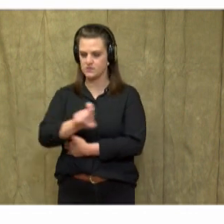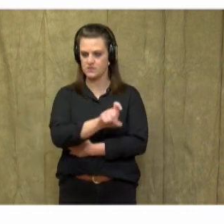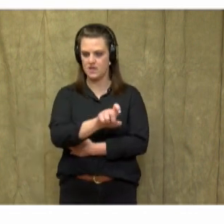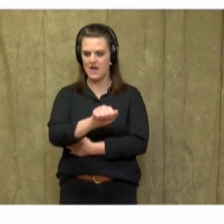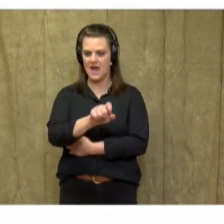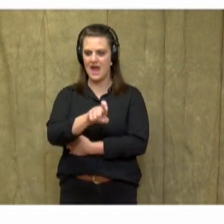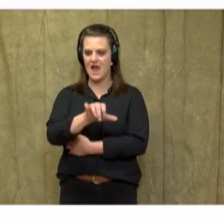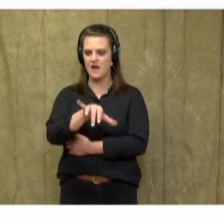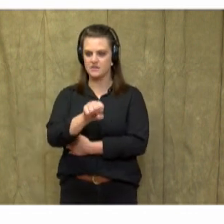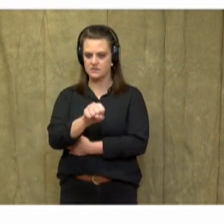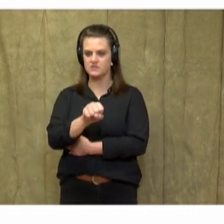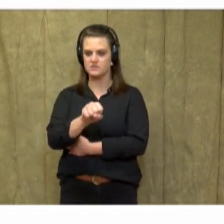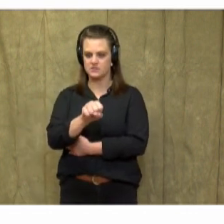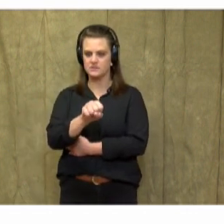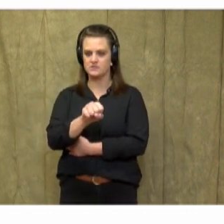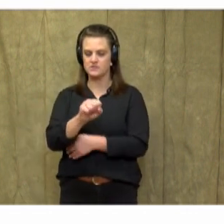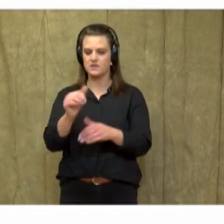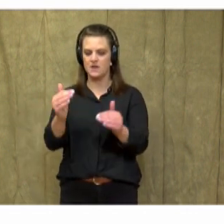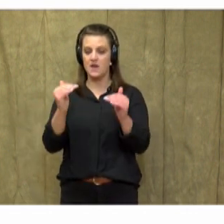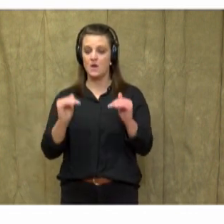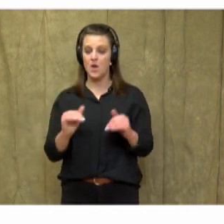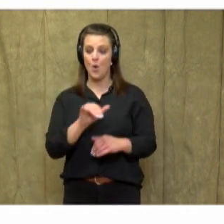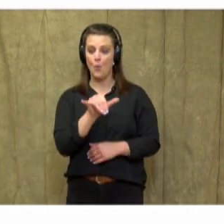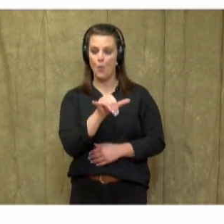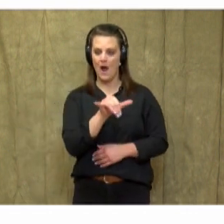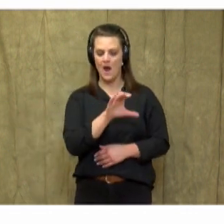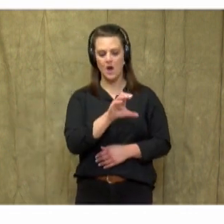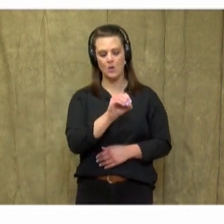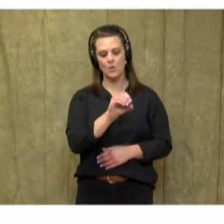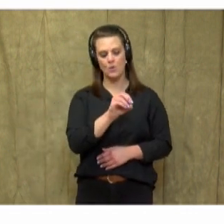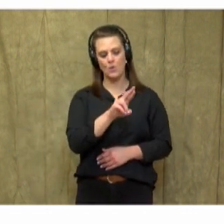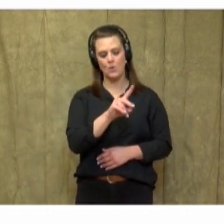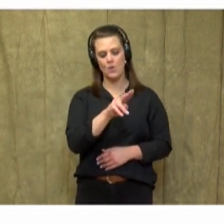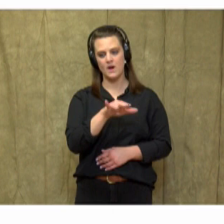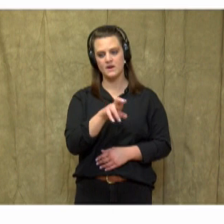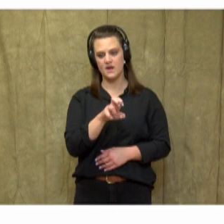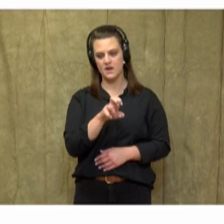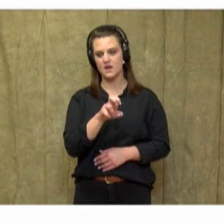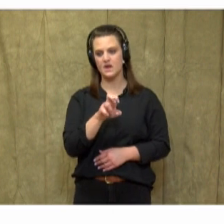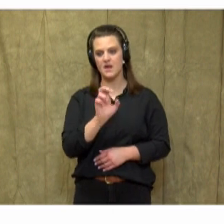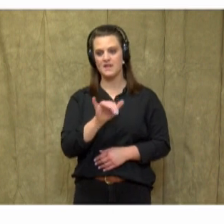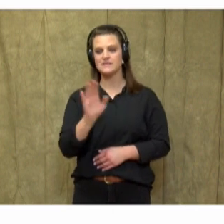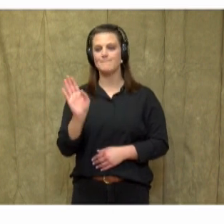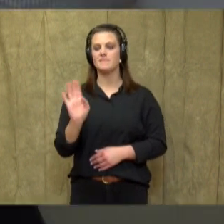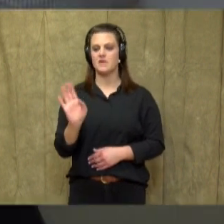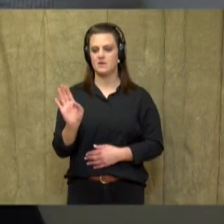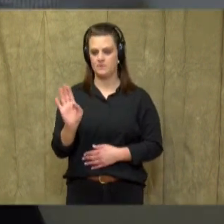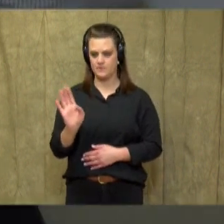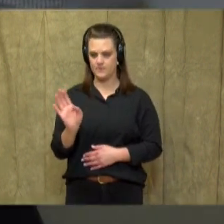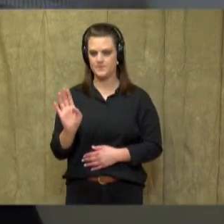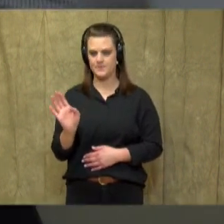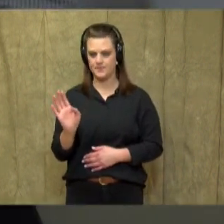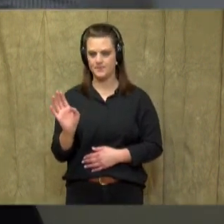comes before y. And then my y coordinate is pattern B.